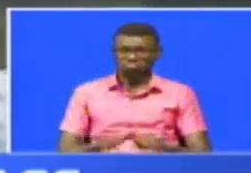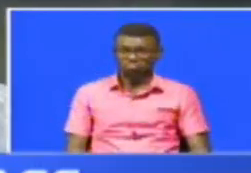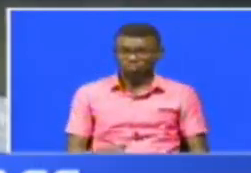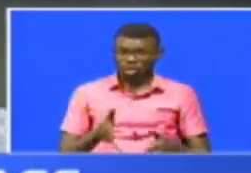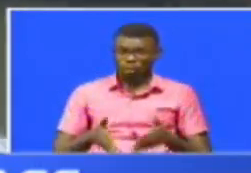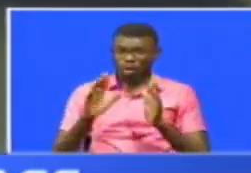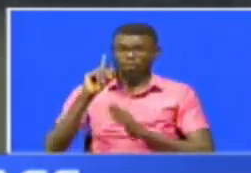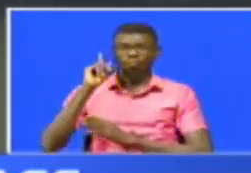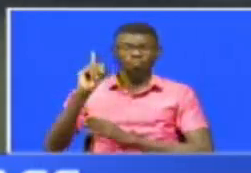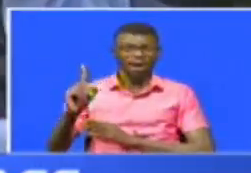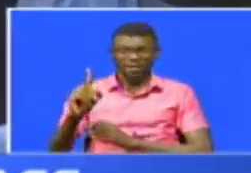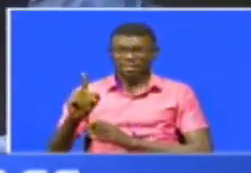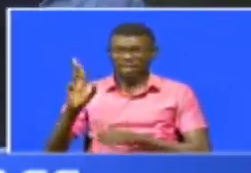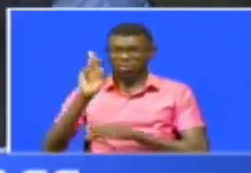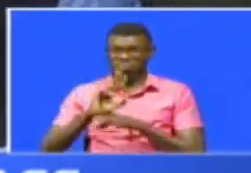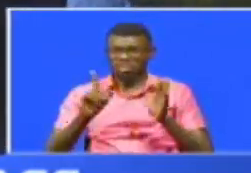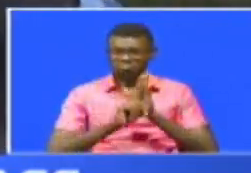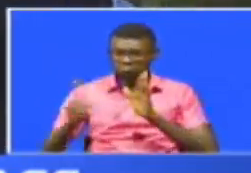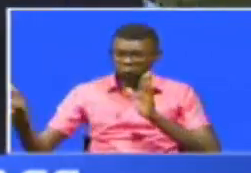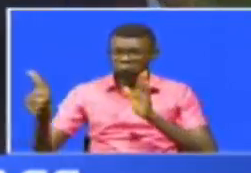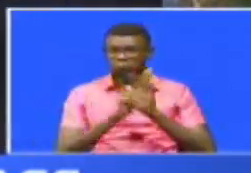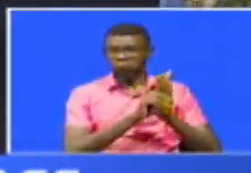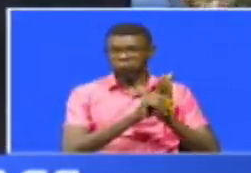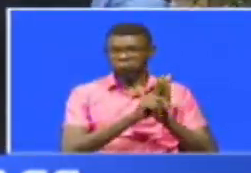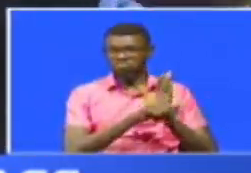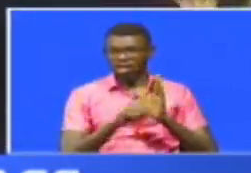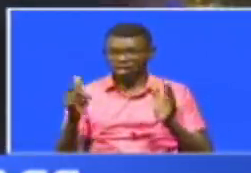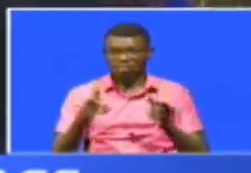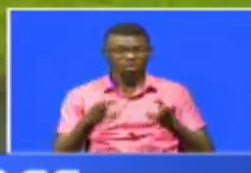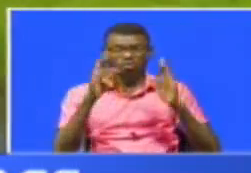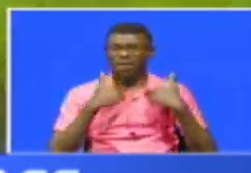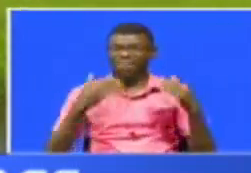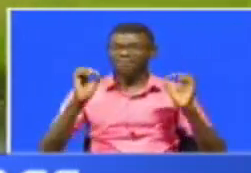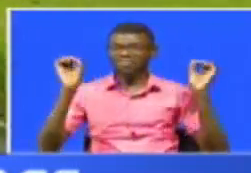way to get in and out of Madua village. There is not a single road here.